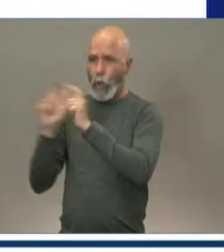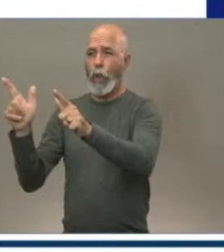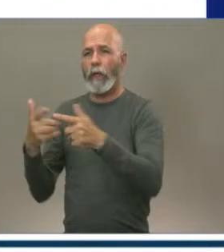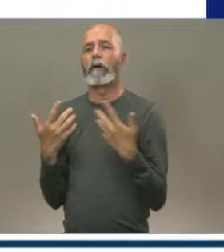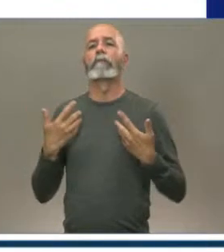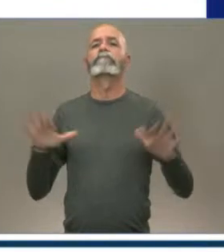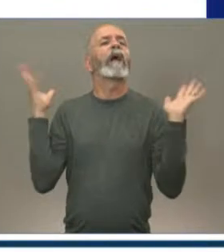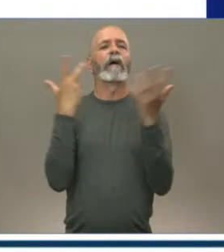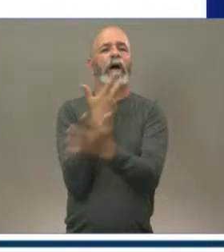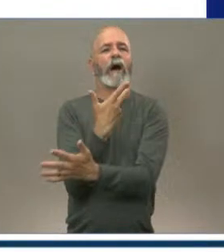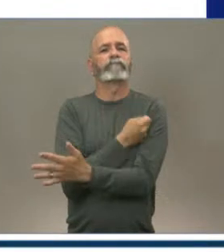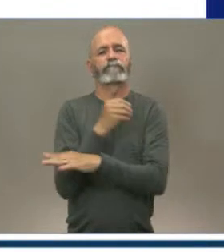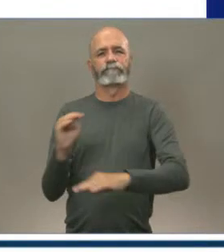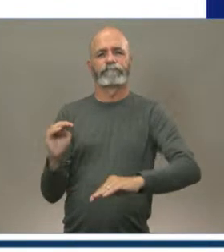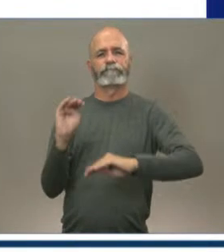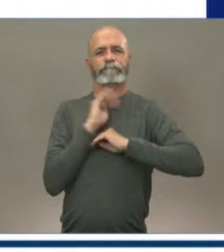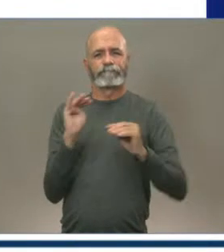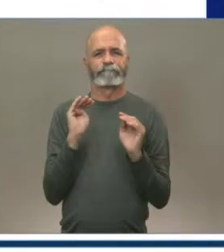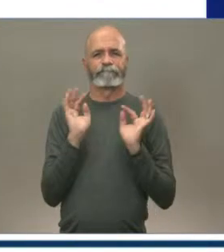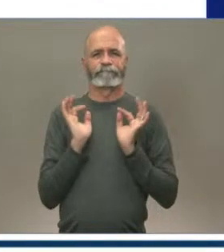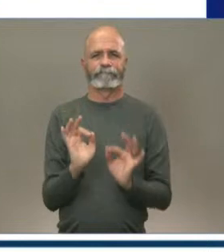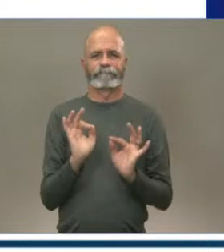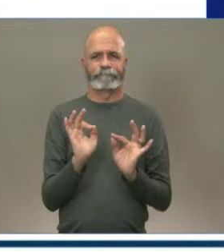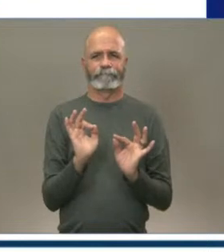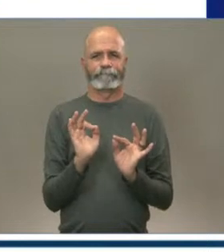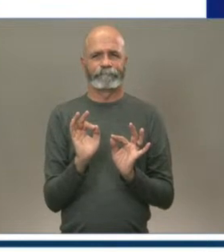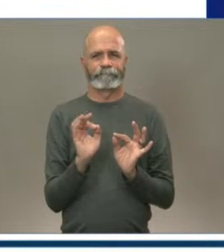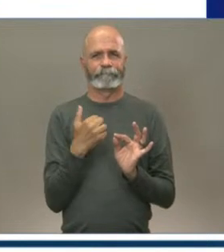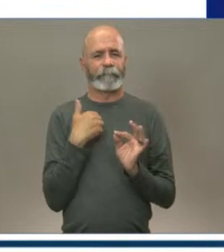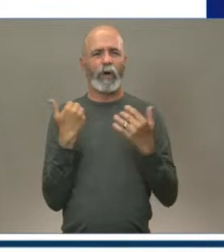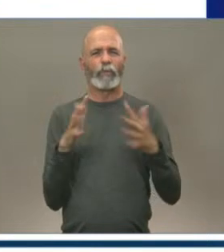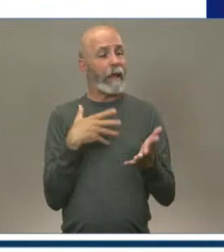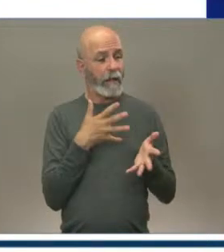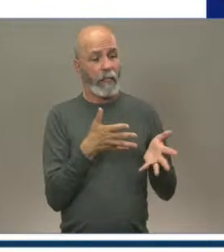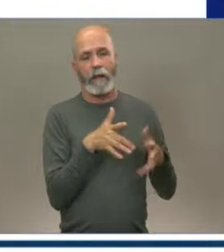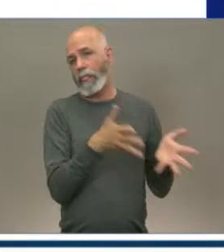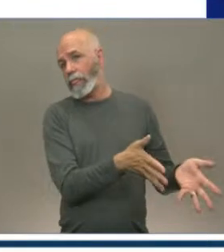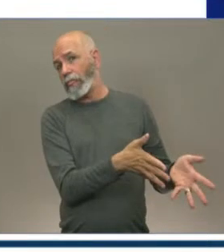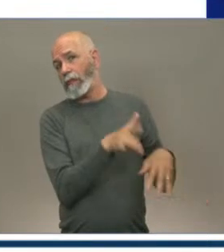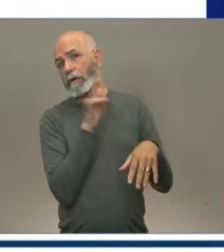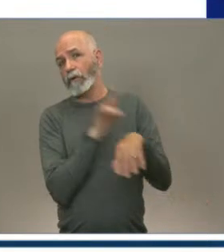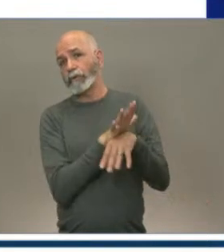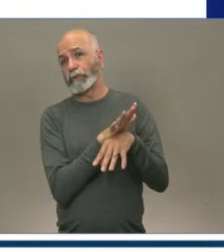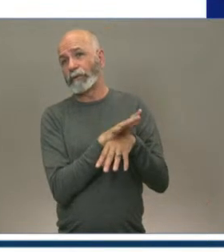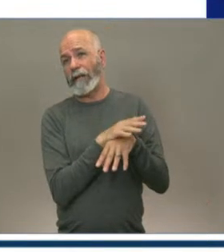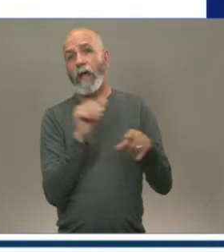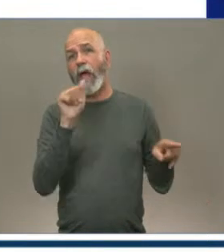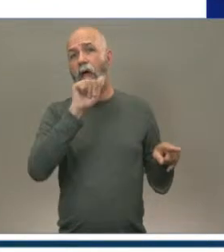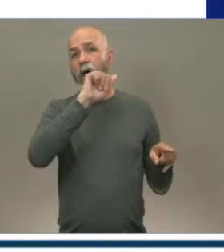that has no potential of being wasted, and that's why we're pausing that today until further notice. I'll